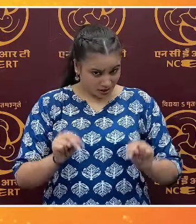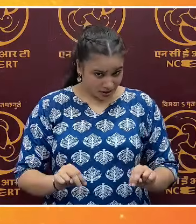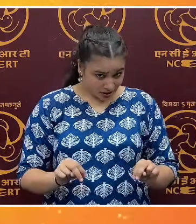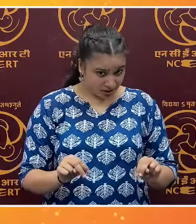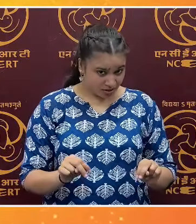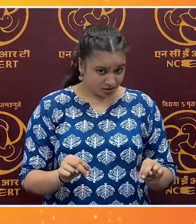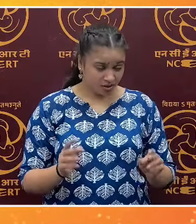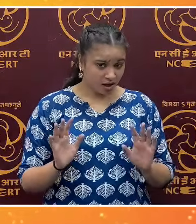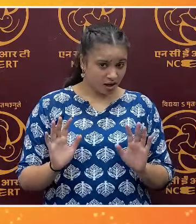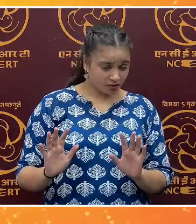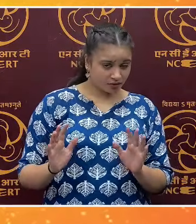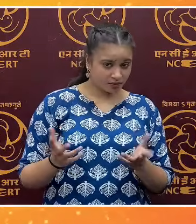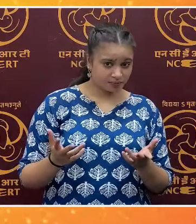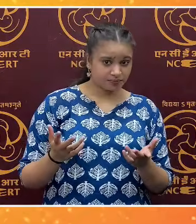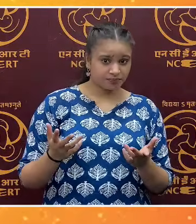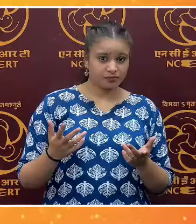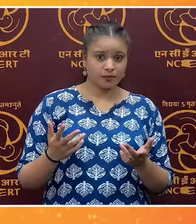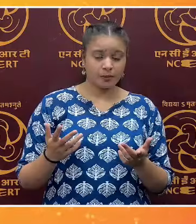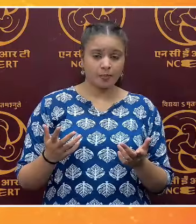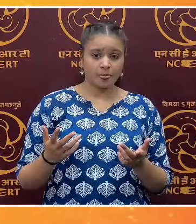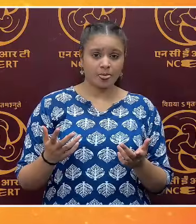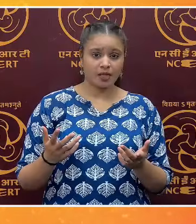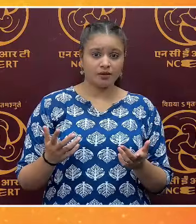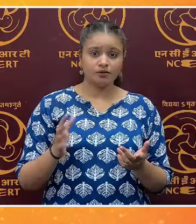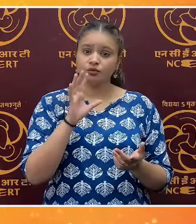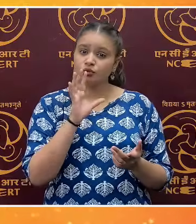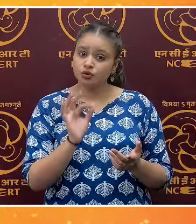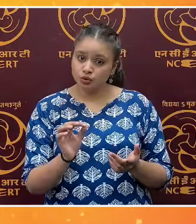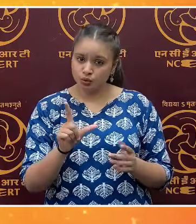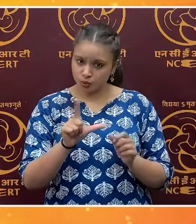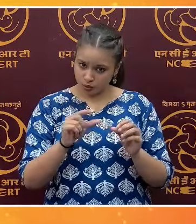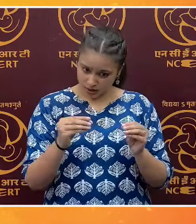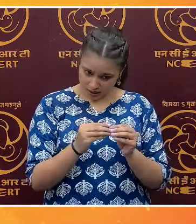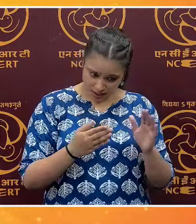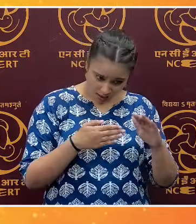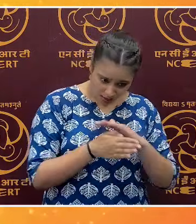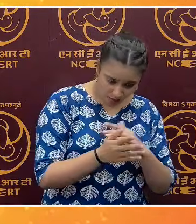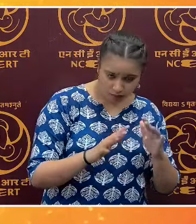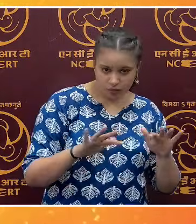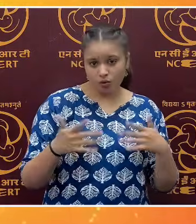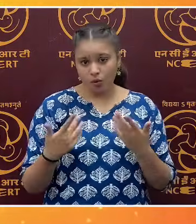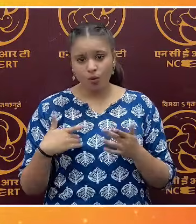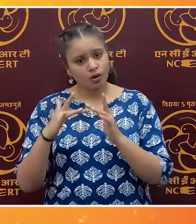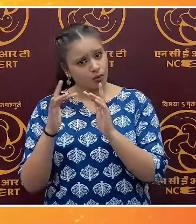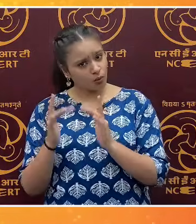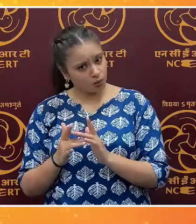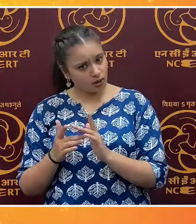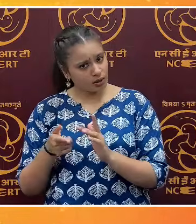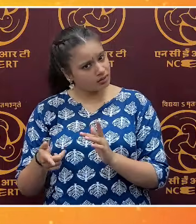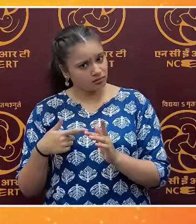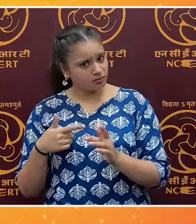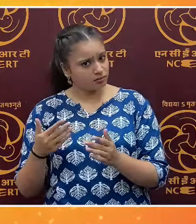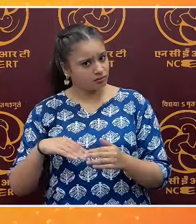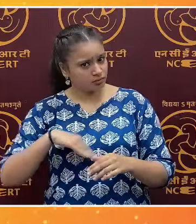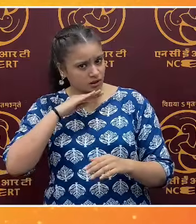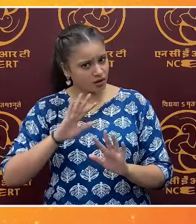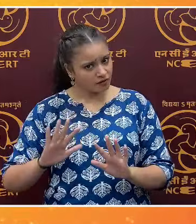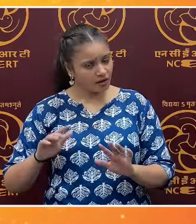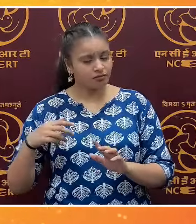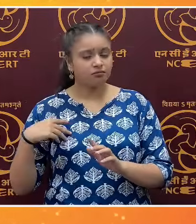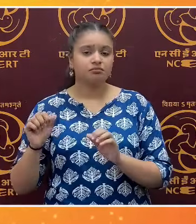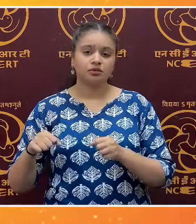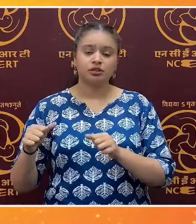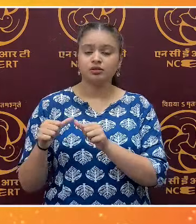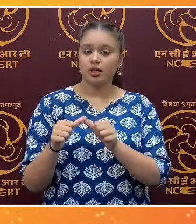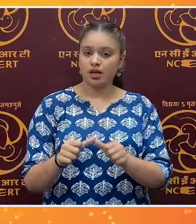to go to real physical laboratories, or virtual labs are enough? Well, this question can be answered by our